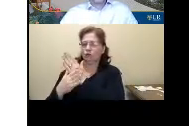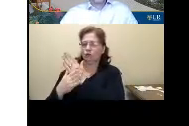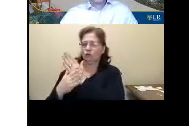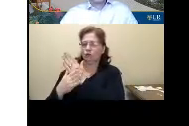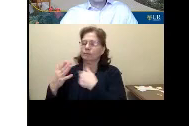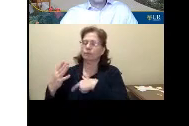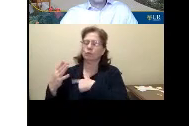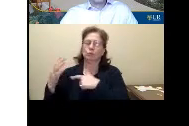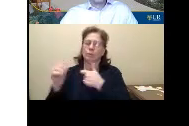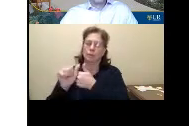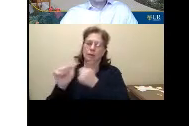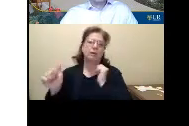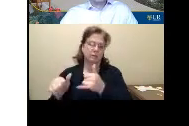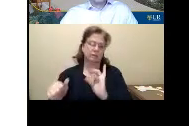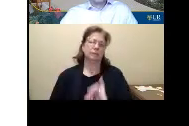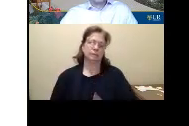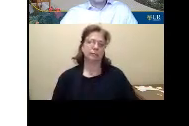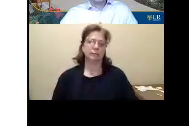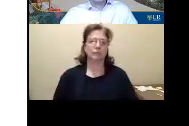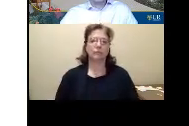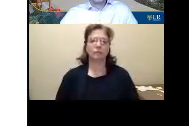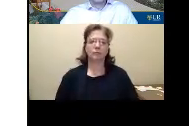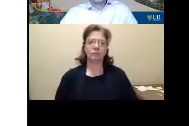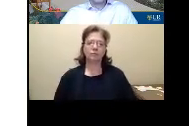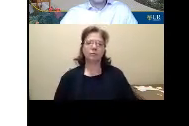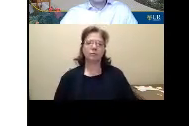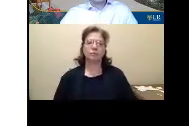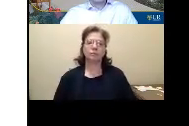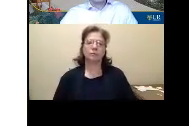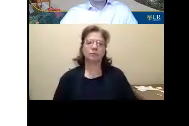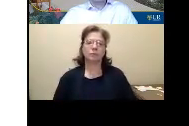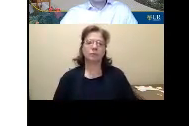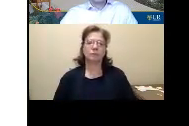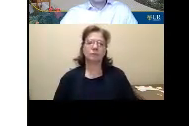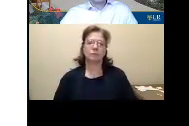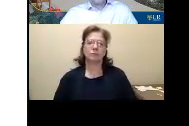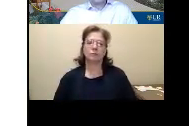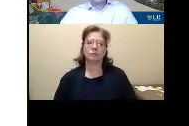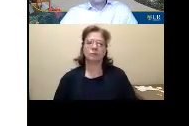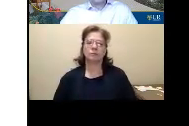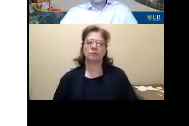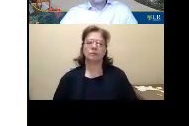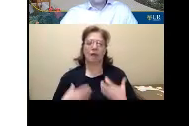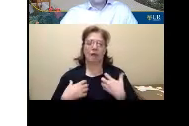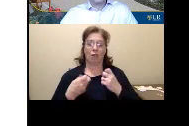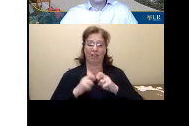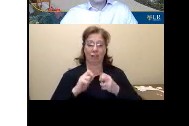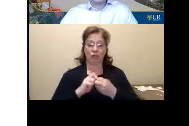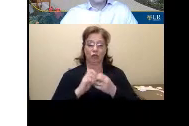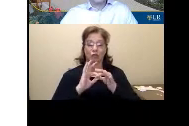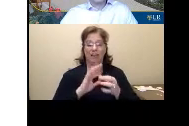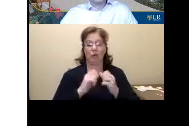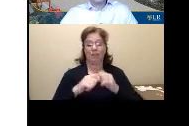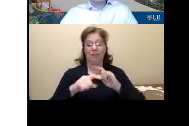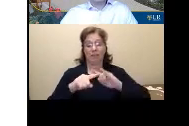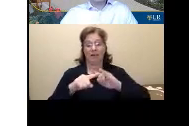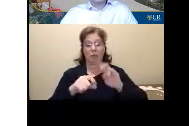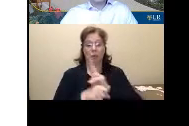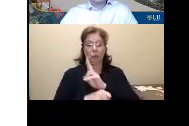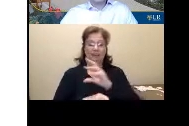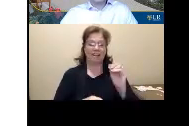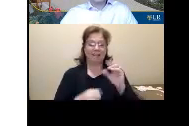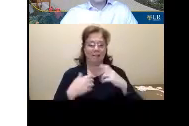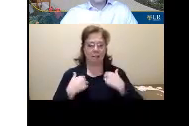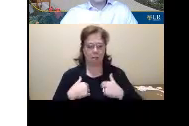So our goals for our lung cancer screening program is to address the population health issues of both tobacco use and lung cancer. And we aim to be